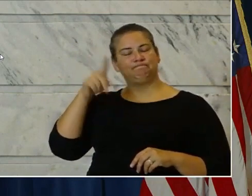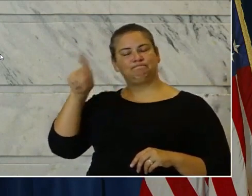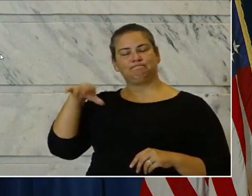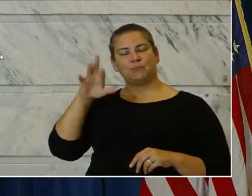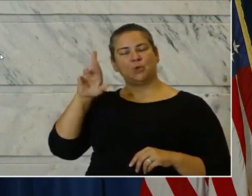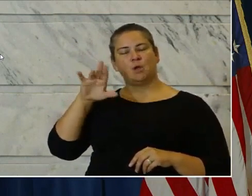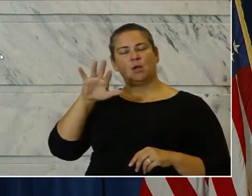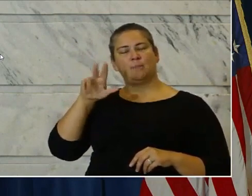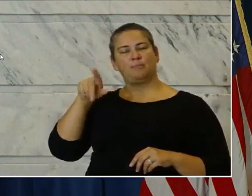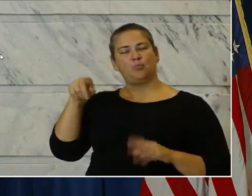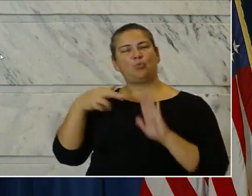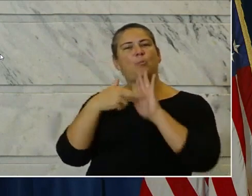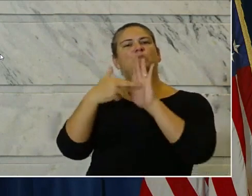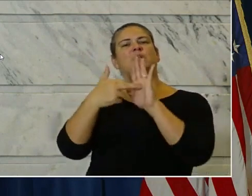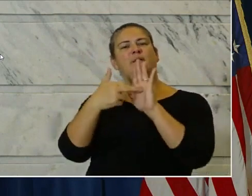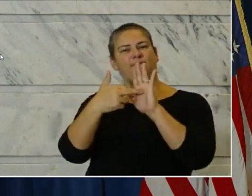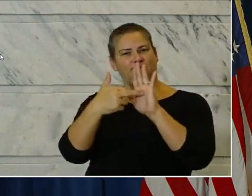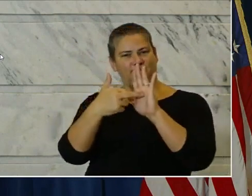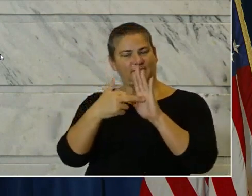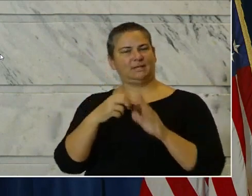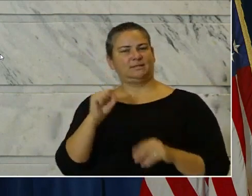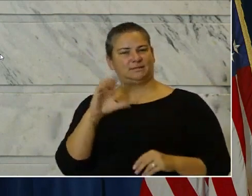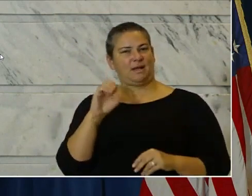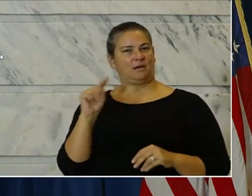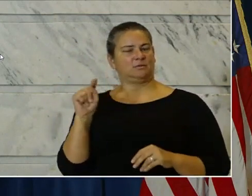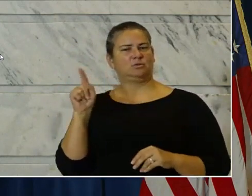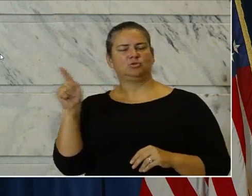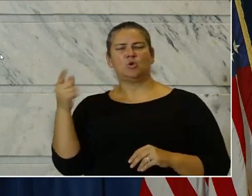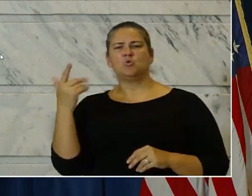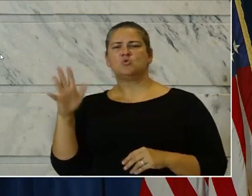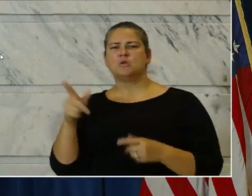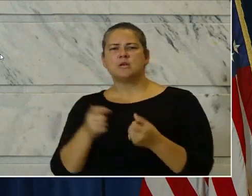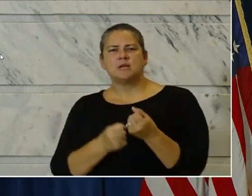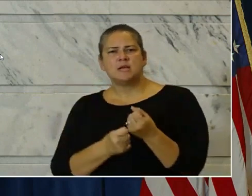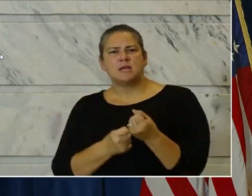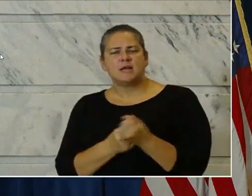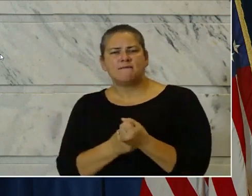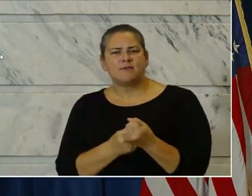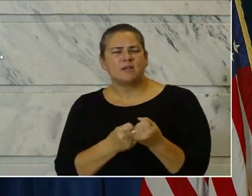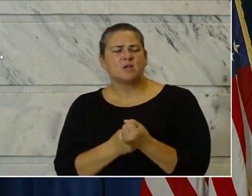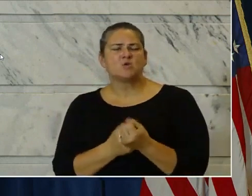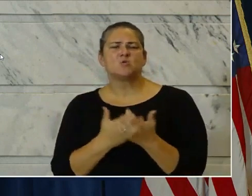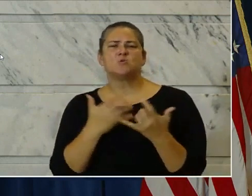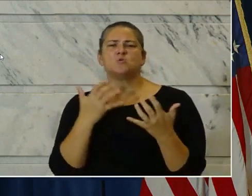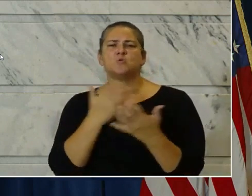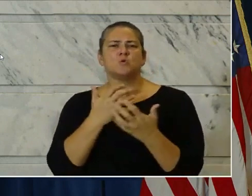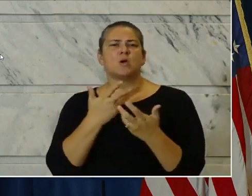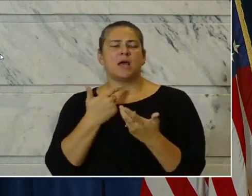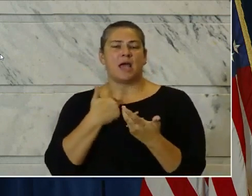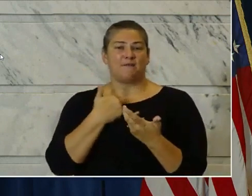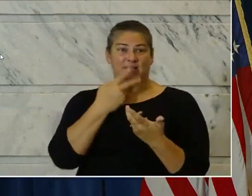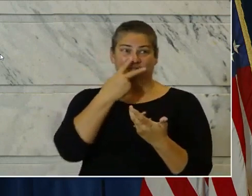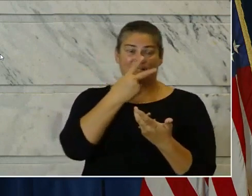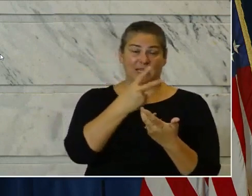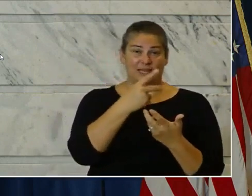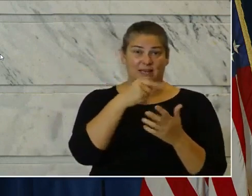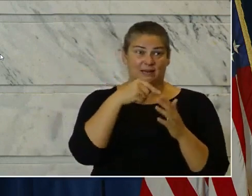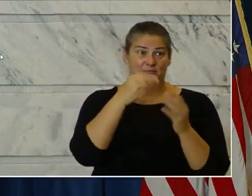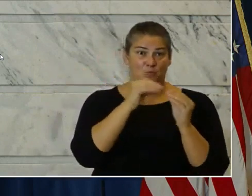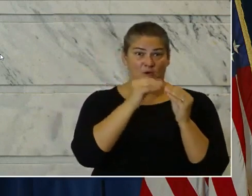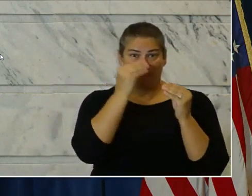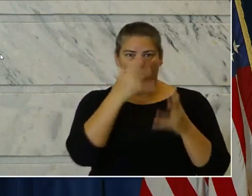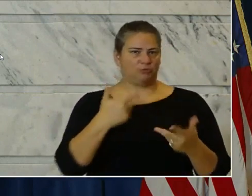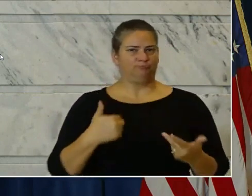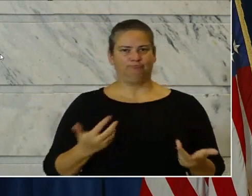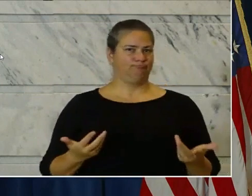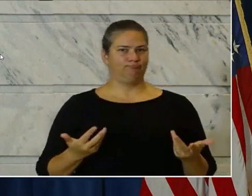district. It is hard to believe. I have not seen any of the information about it, but I hope people take a